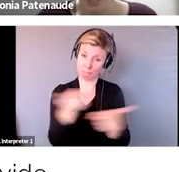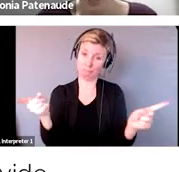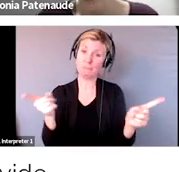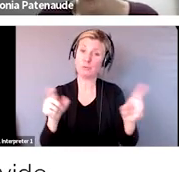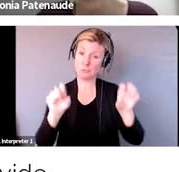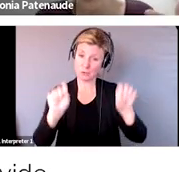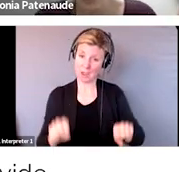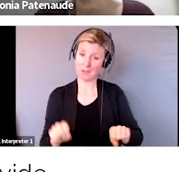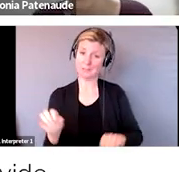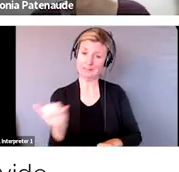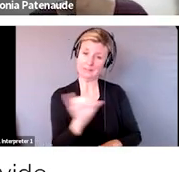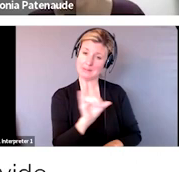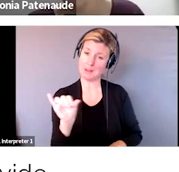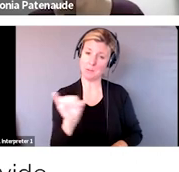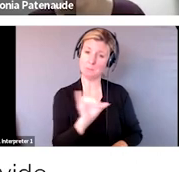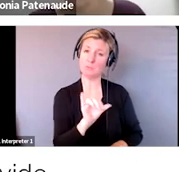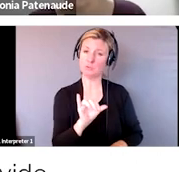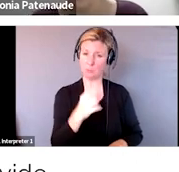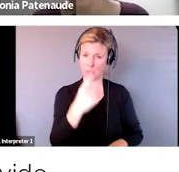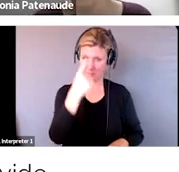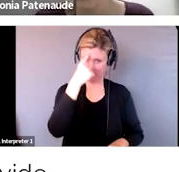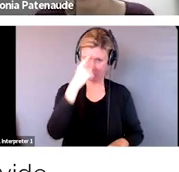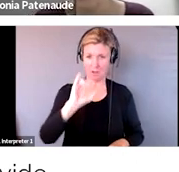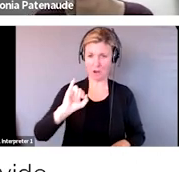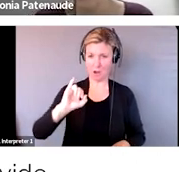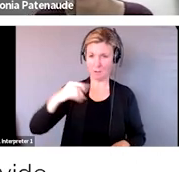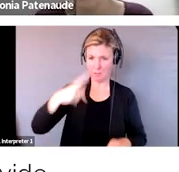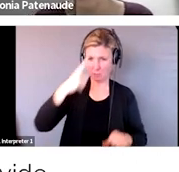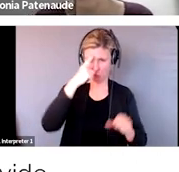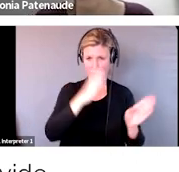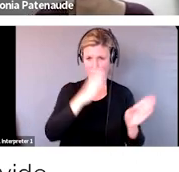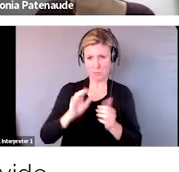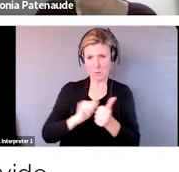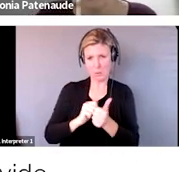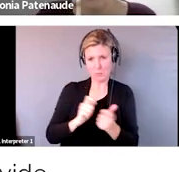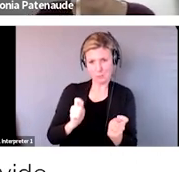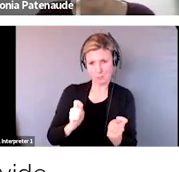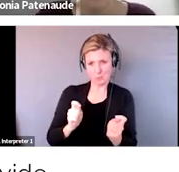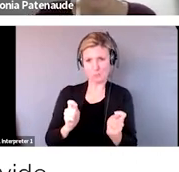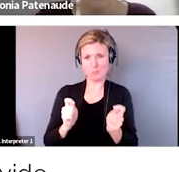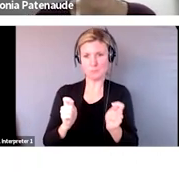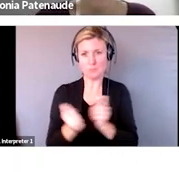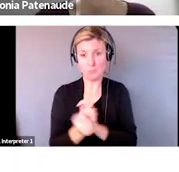strategy or IP strategy as required.